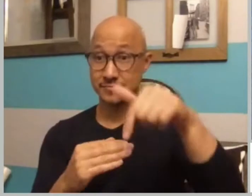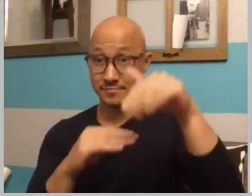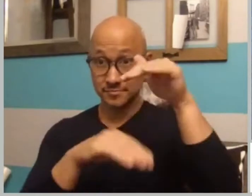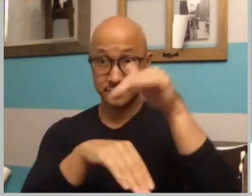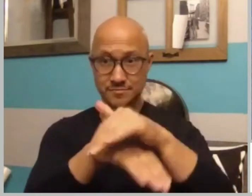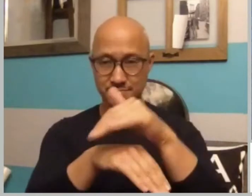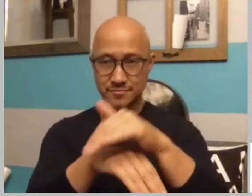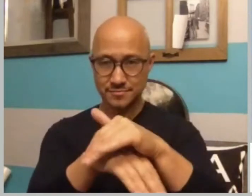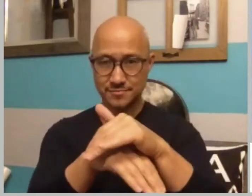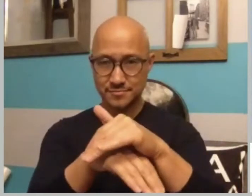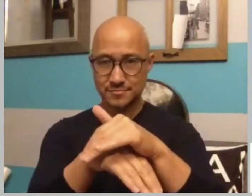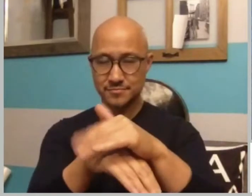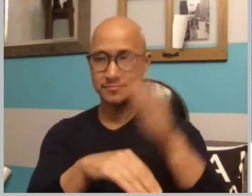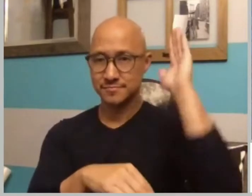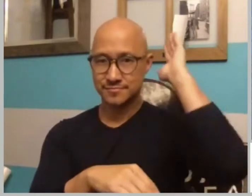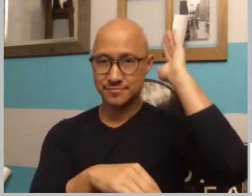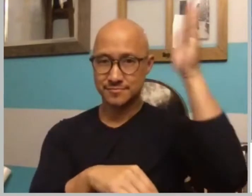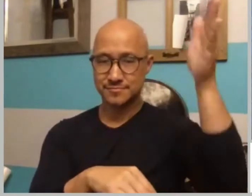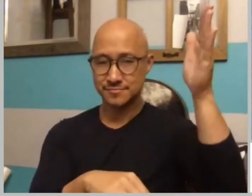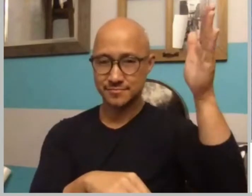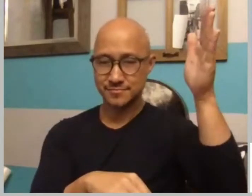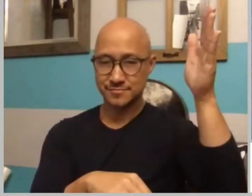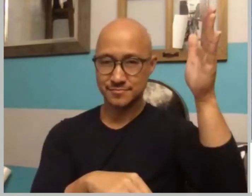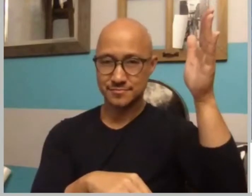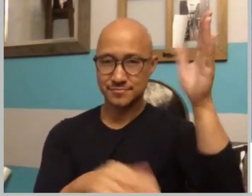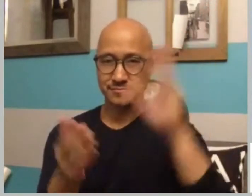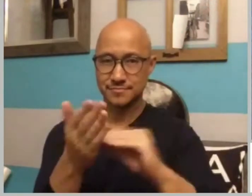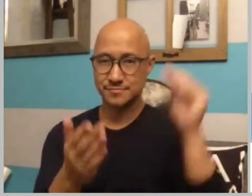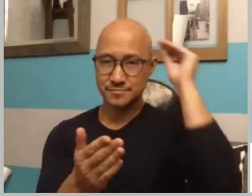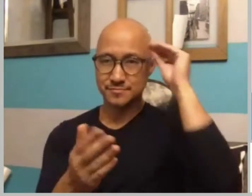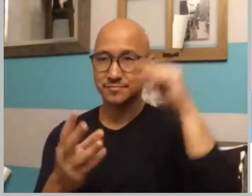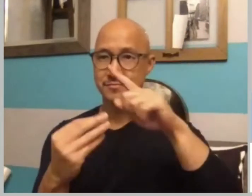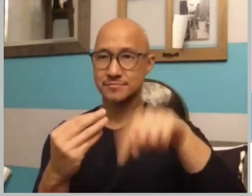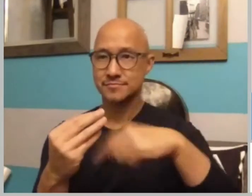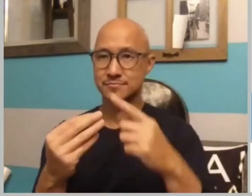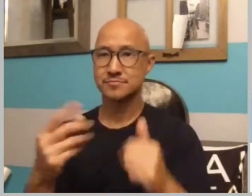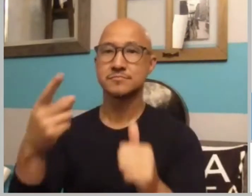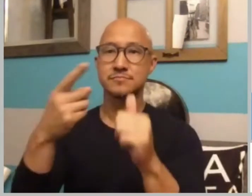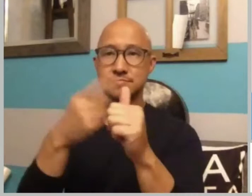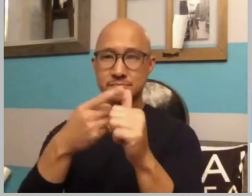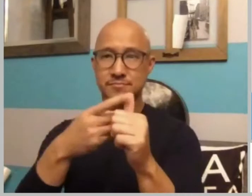be reviewing the book of First and Second Peter, as well as